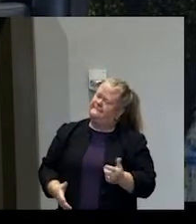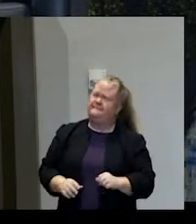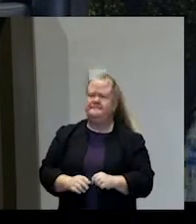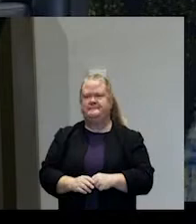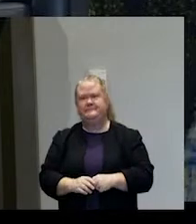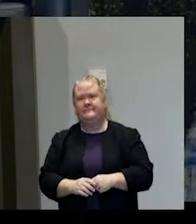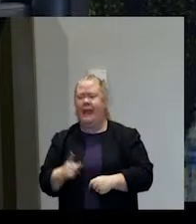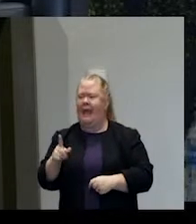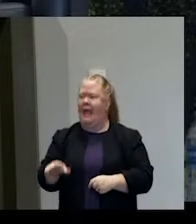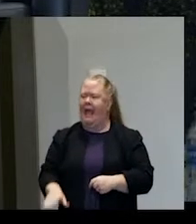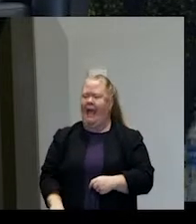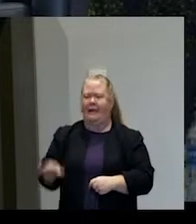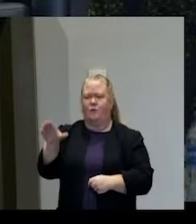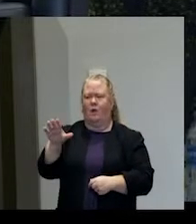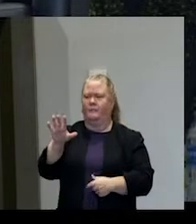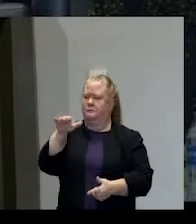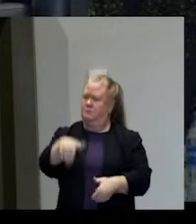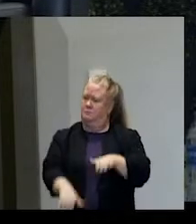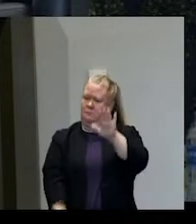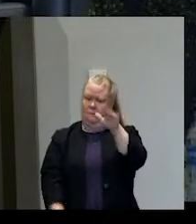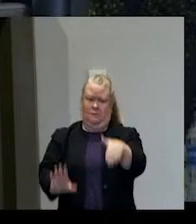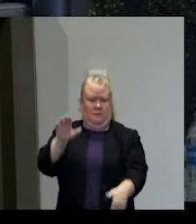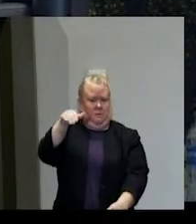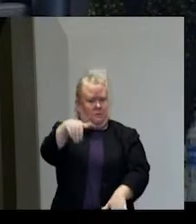grew up really lonely. I felt really alone.